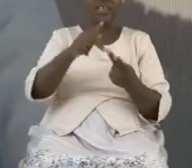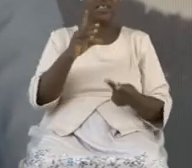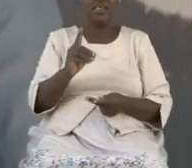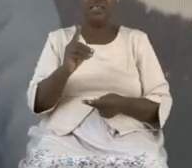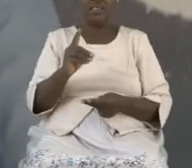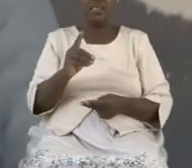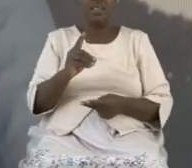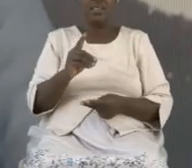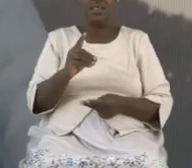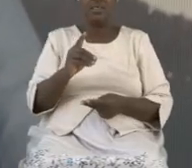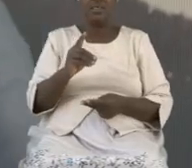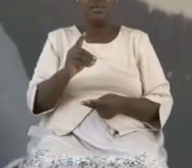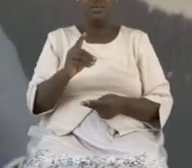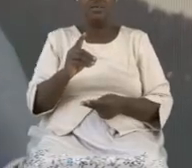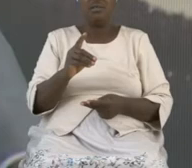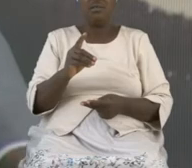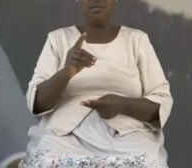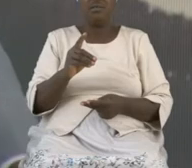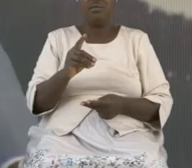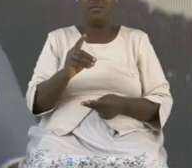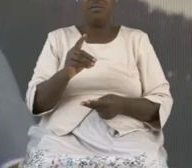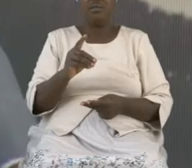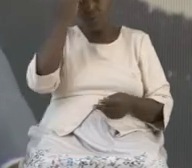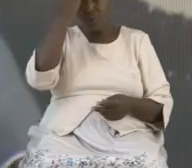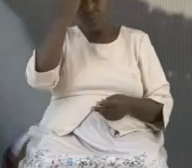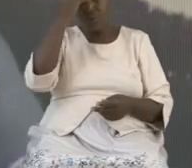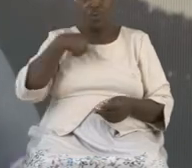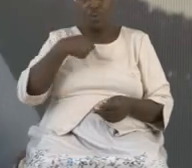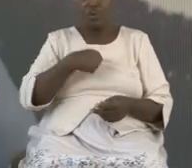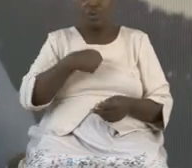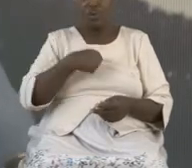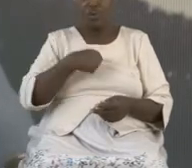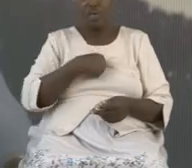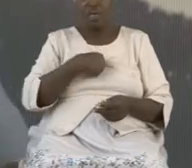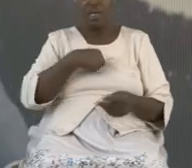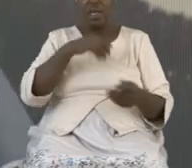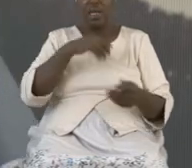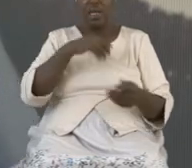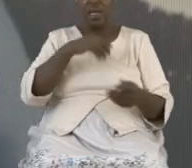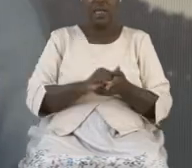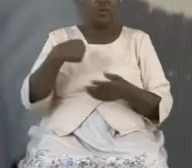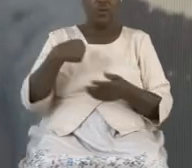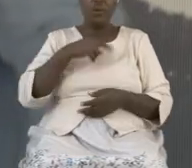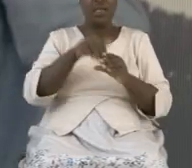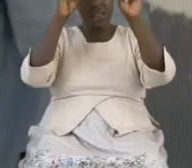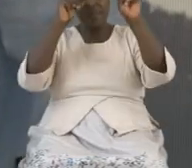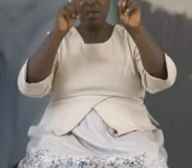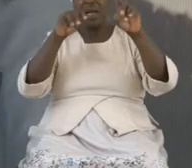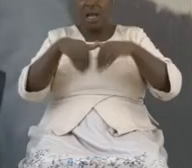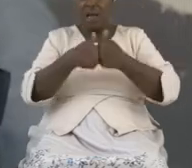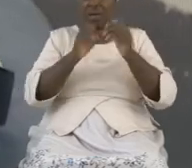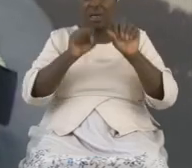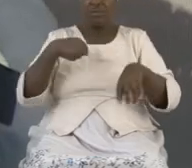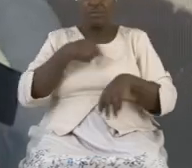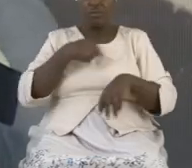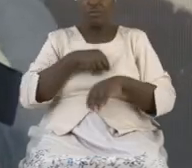Hereby know we that we are in him. How do we know that we are in him? We are walking